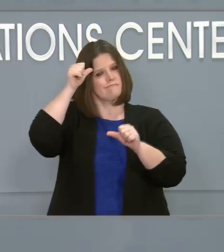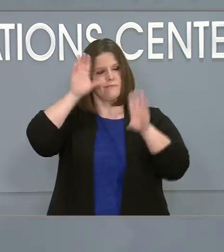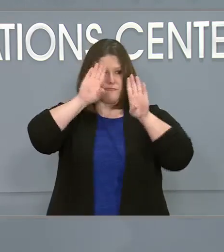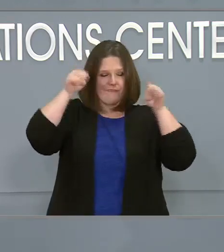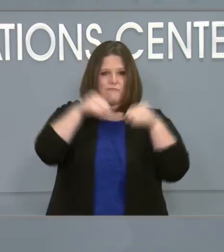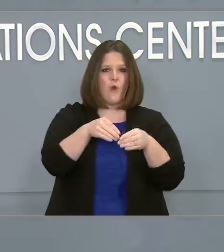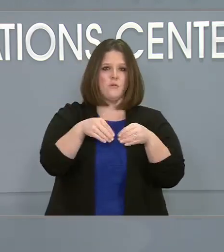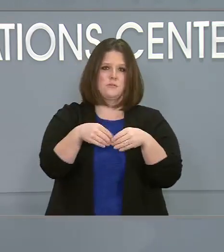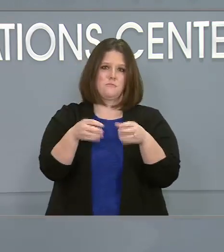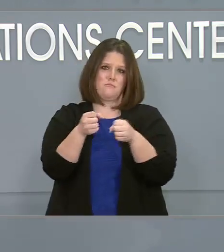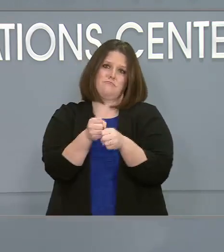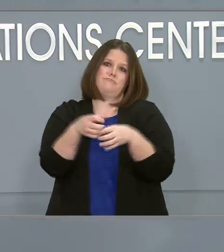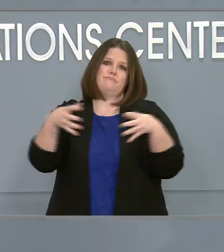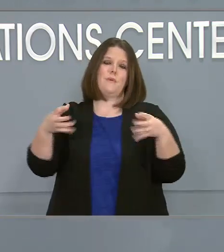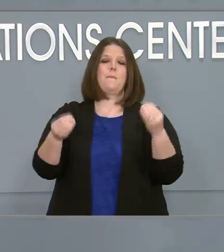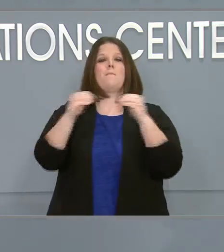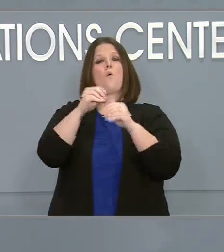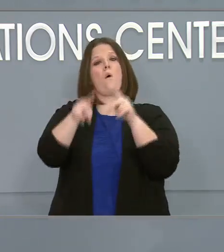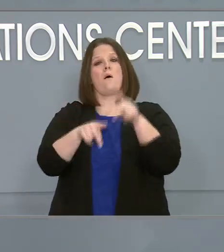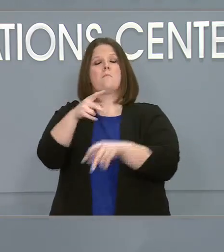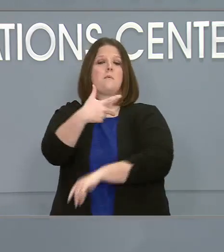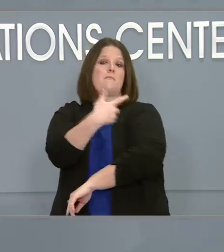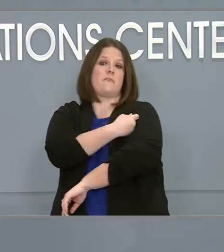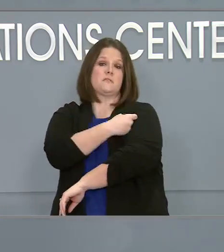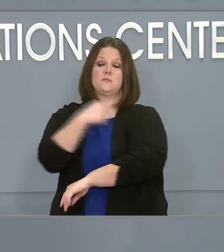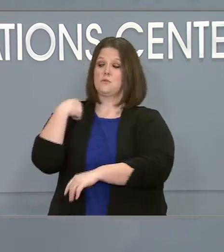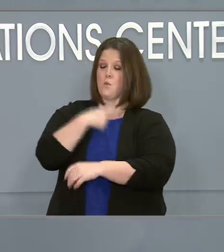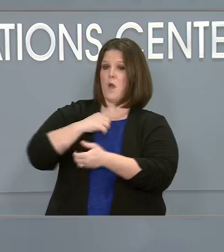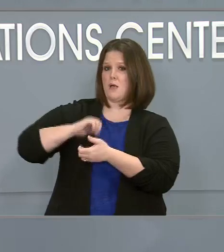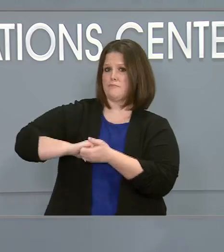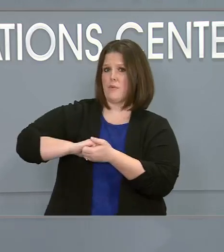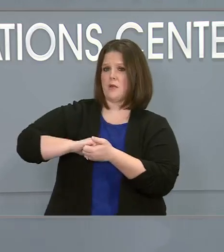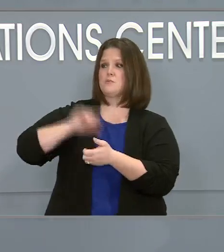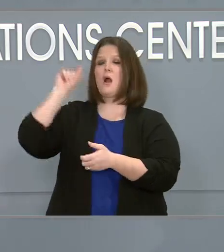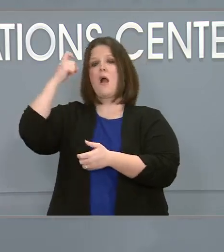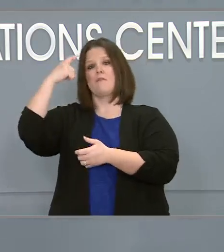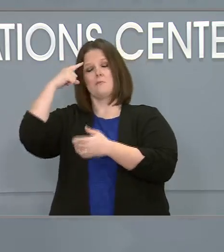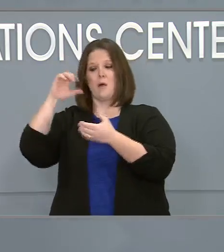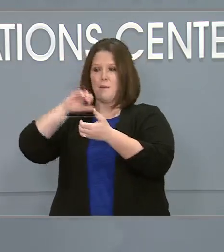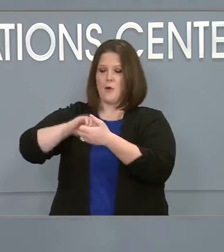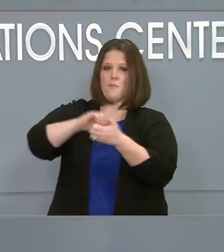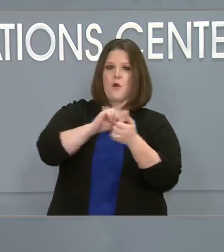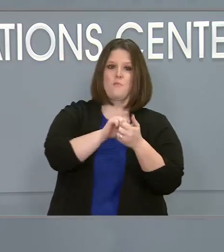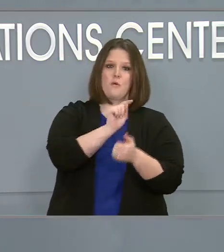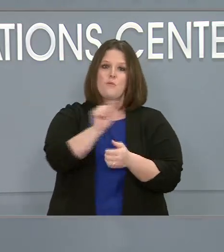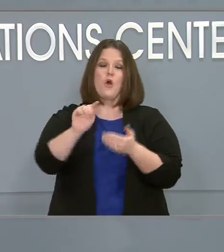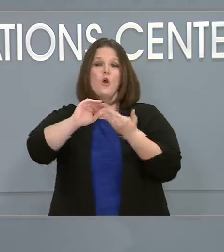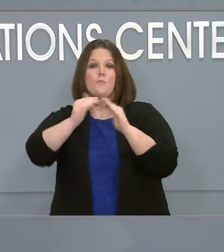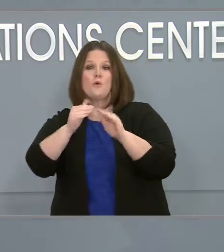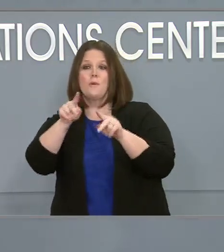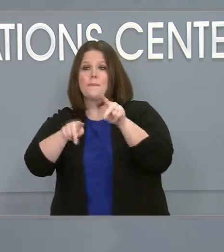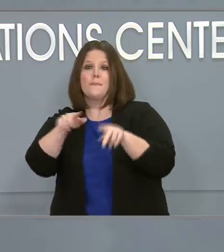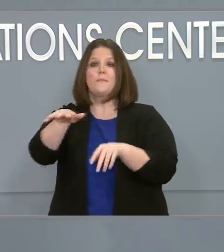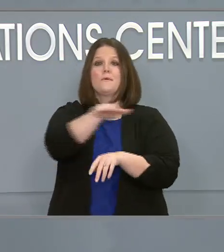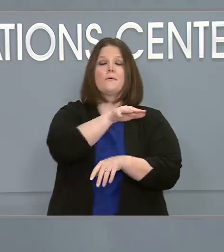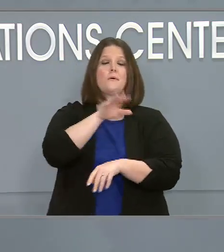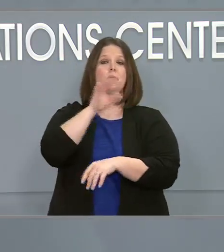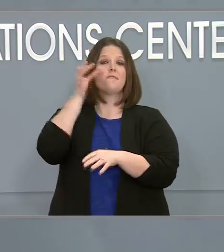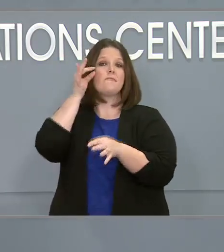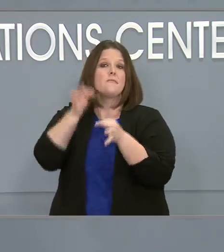coordination with community leaders, faith leaders, and healthcare workers to answer people's questions and give them